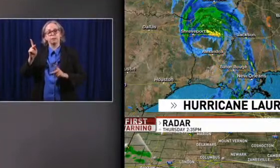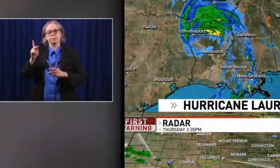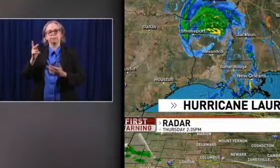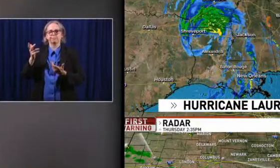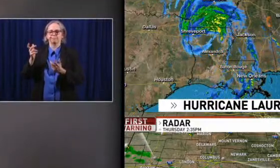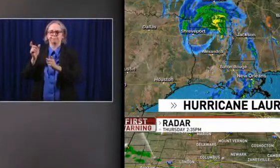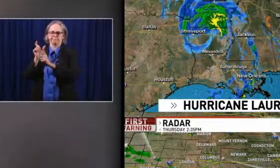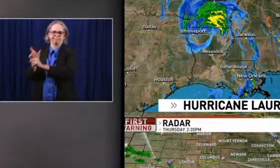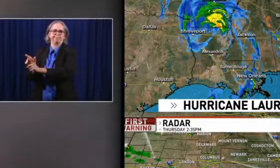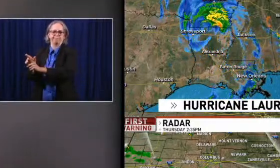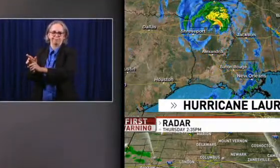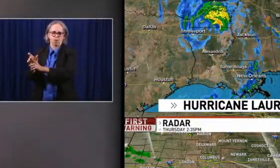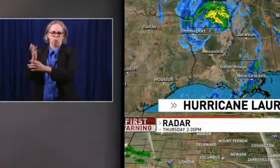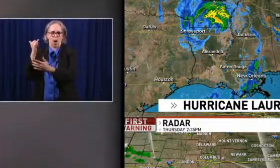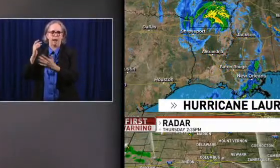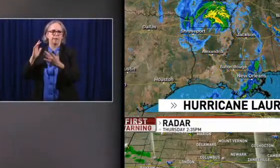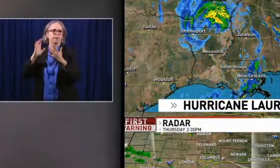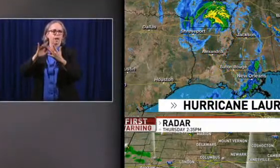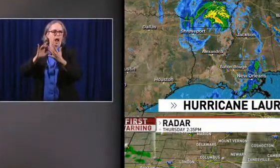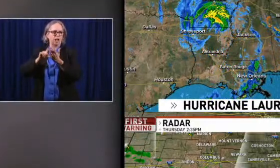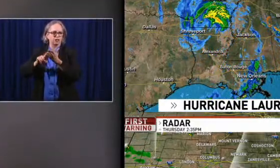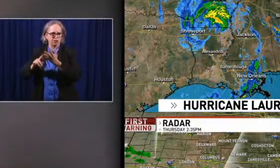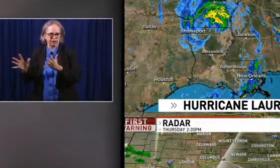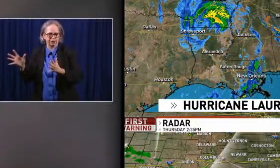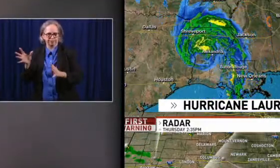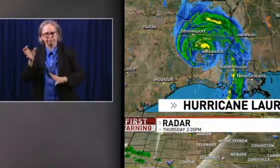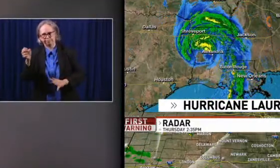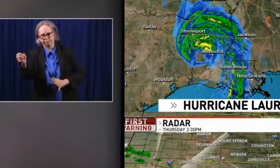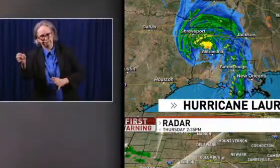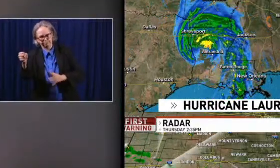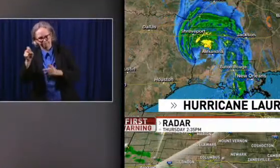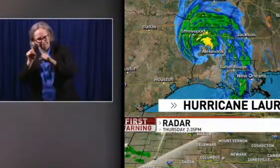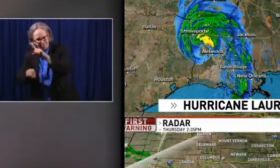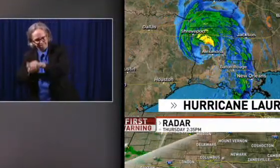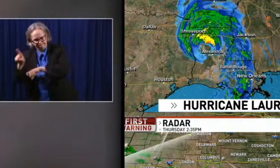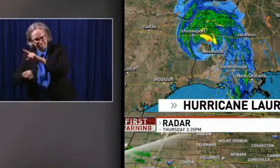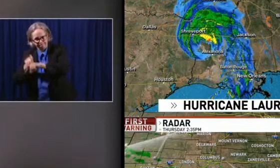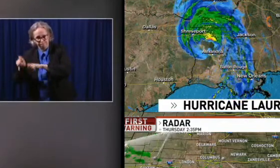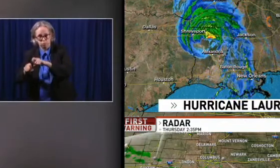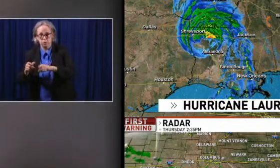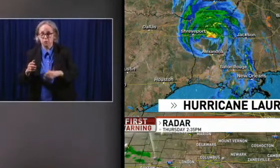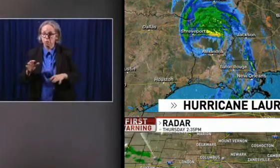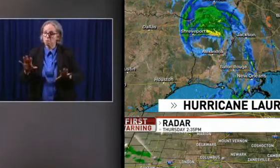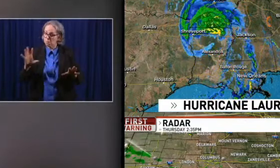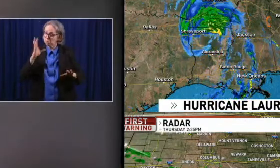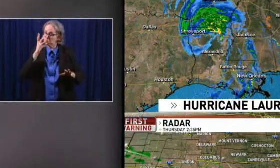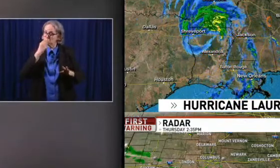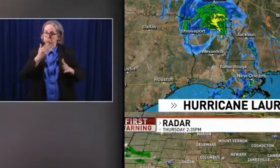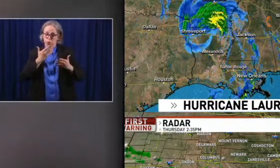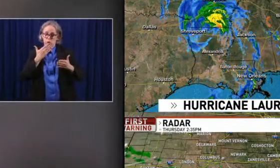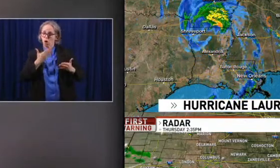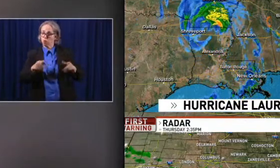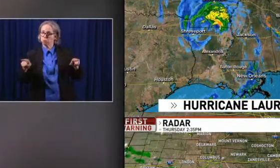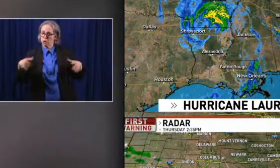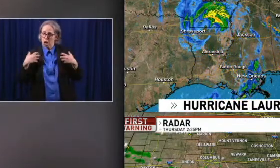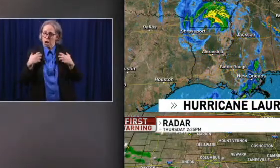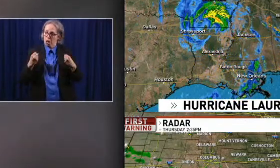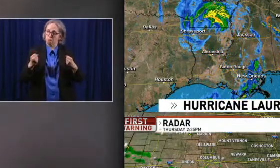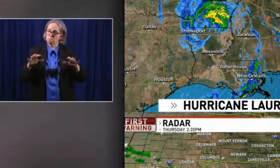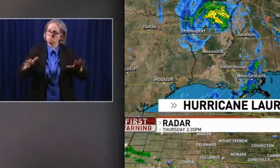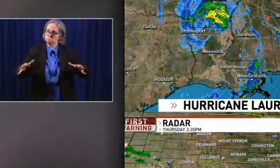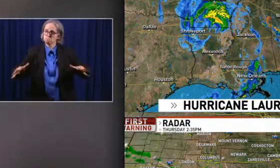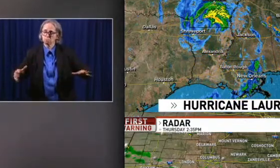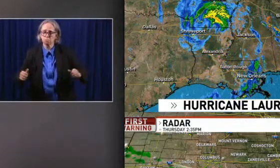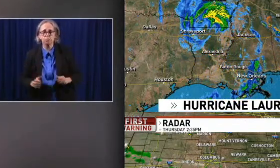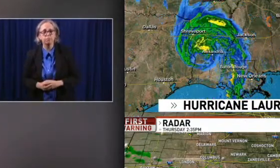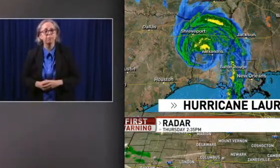our positive cases, past and present, are doing well, I'm happy to report. So we will stay the